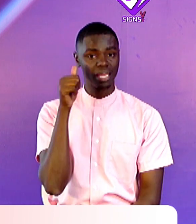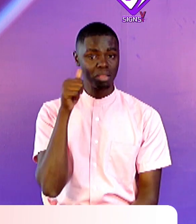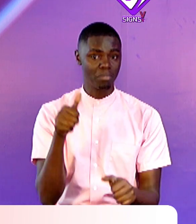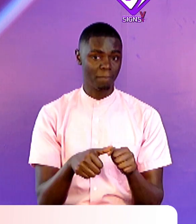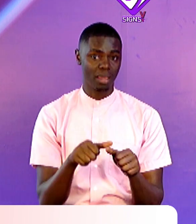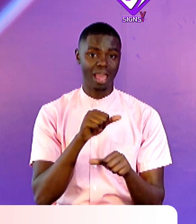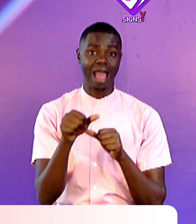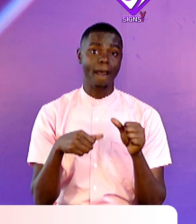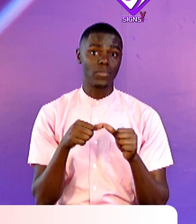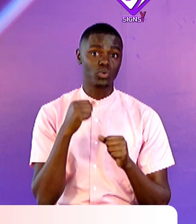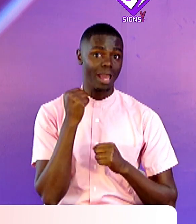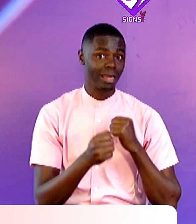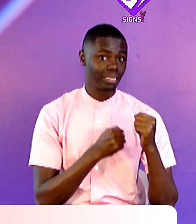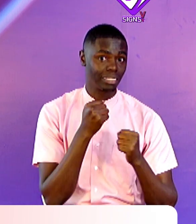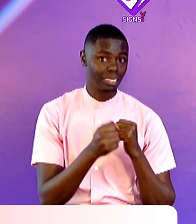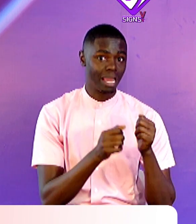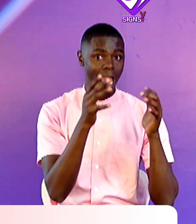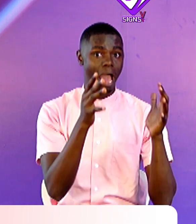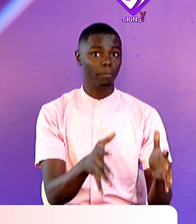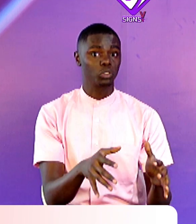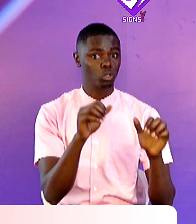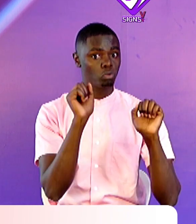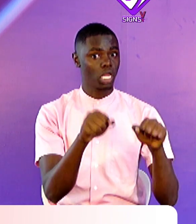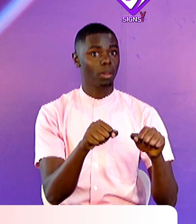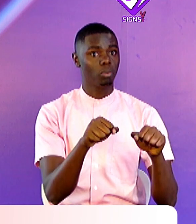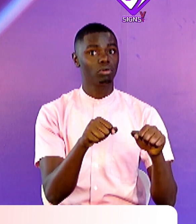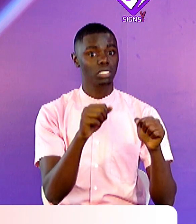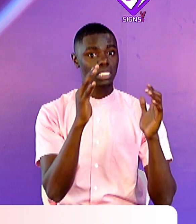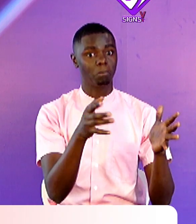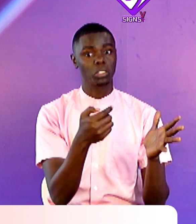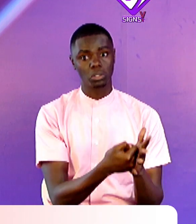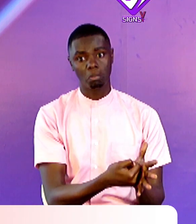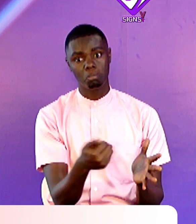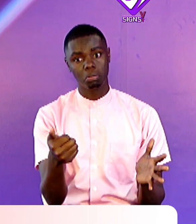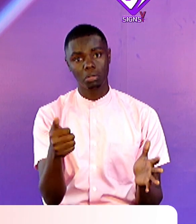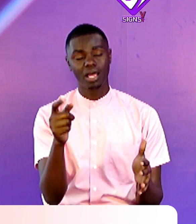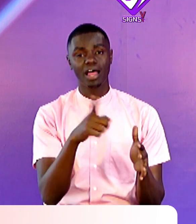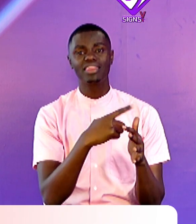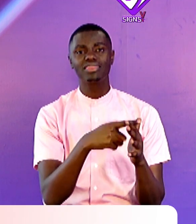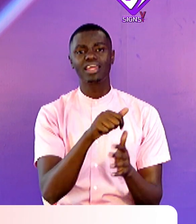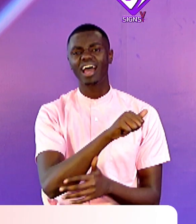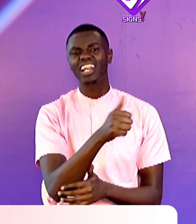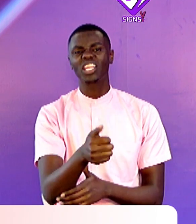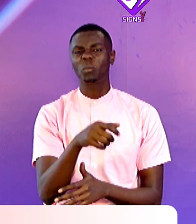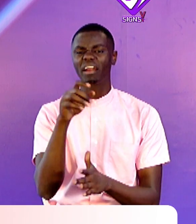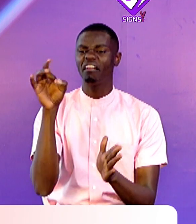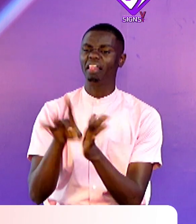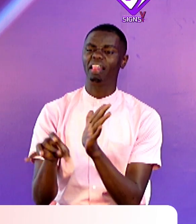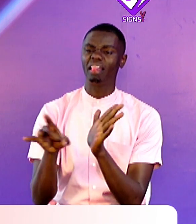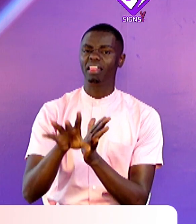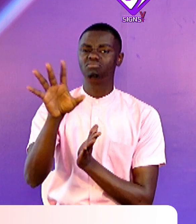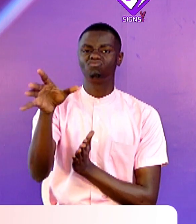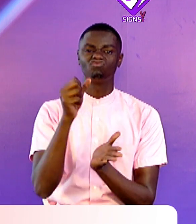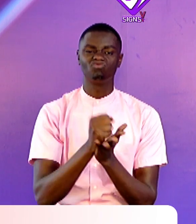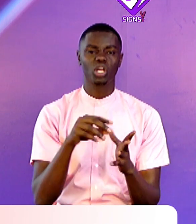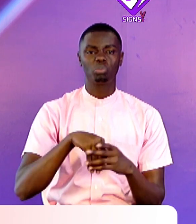of athletics, the person that is capable is the person that is left. Right. And the one that is not capable is the one that is sent outside there to